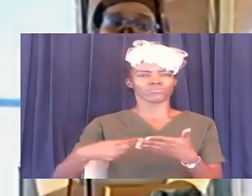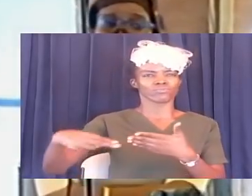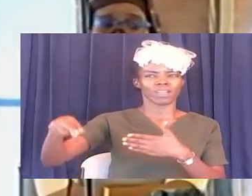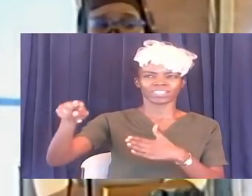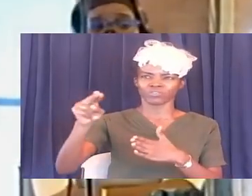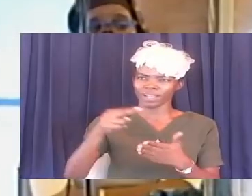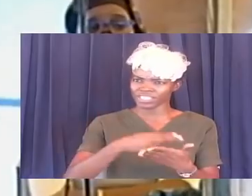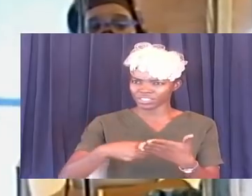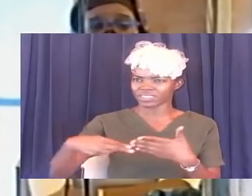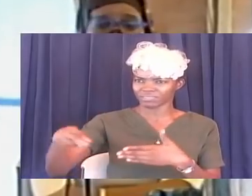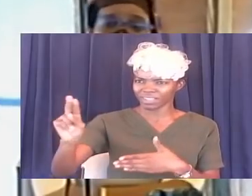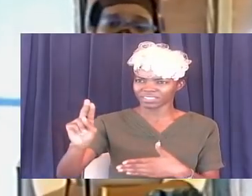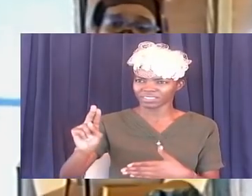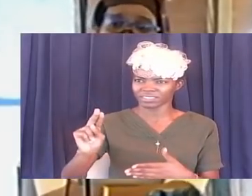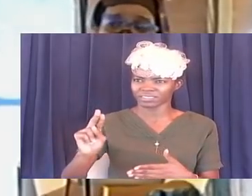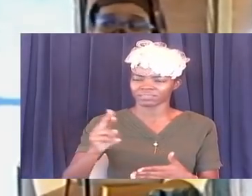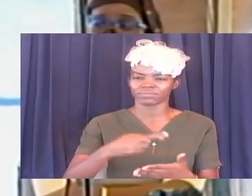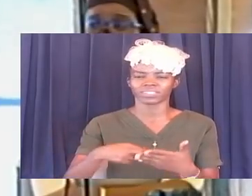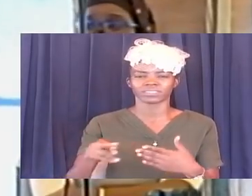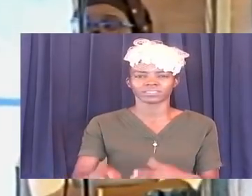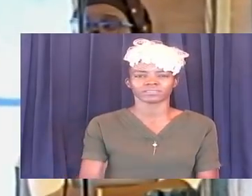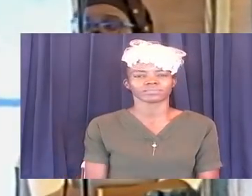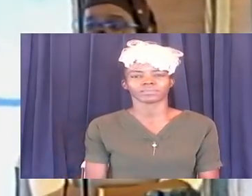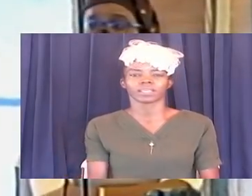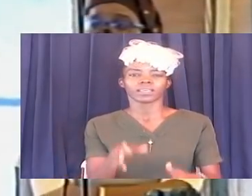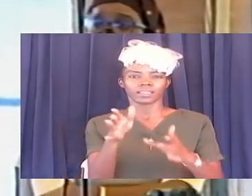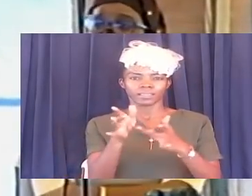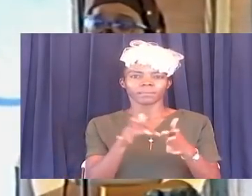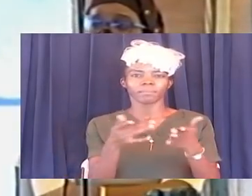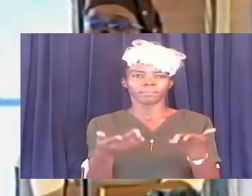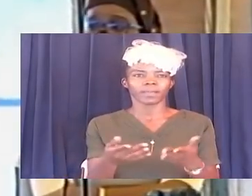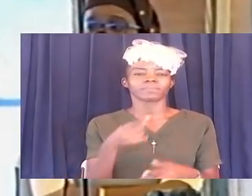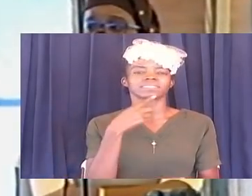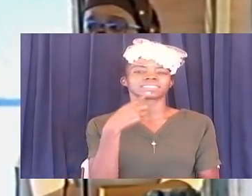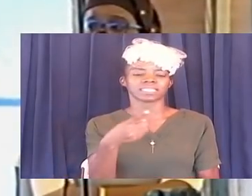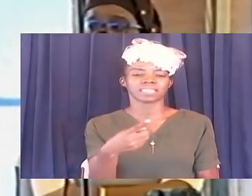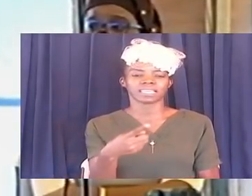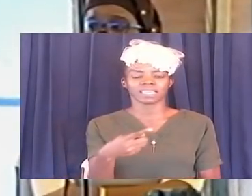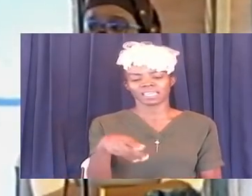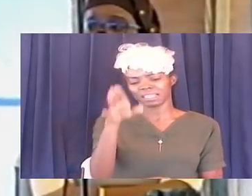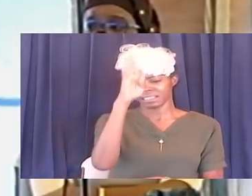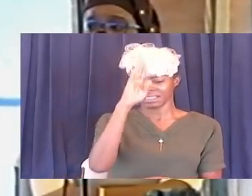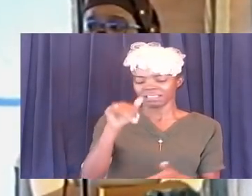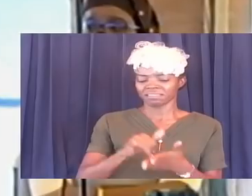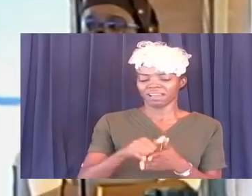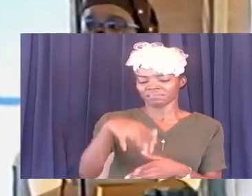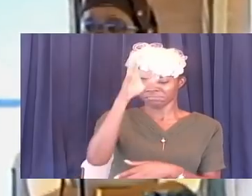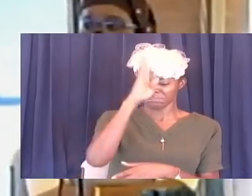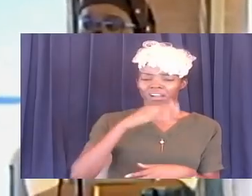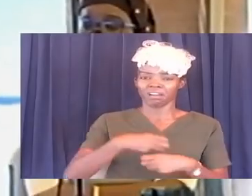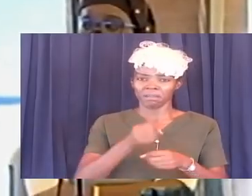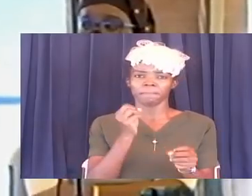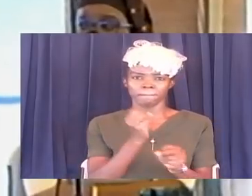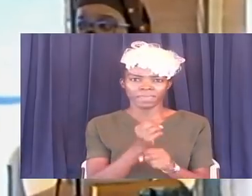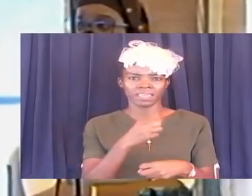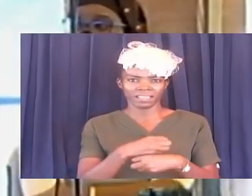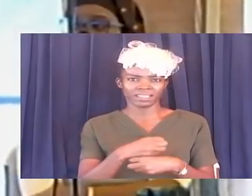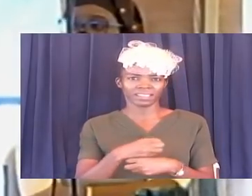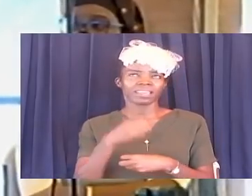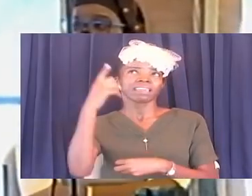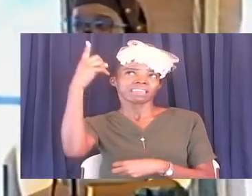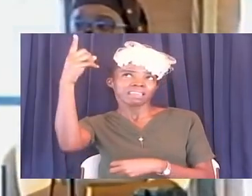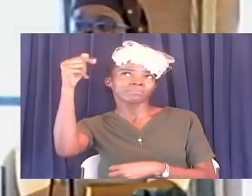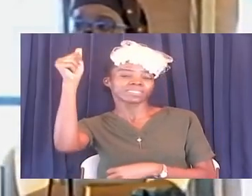be sin for us, who knew no sin, that we might be made the righteousness of